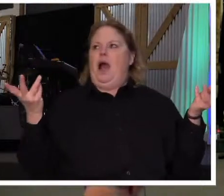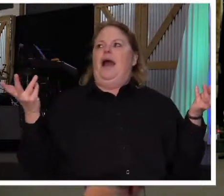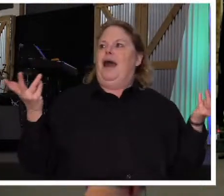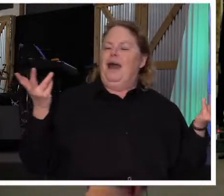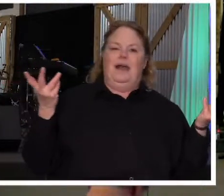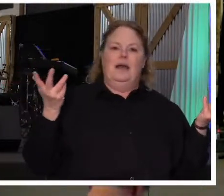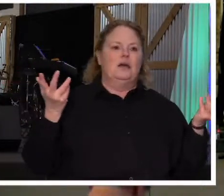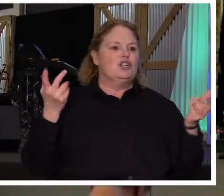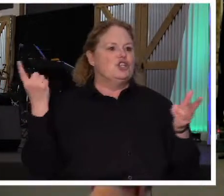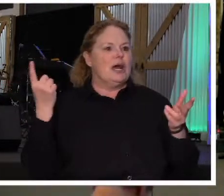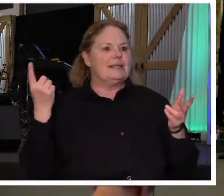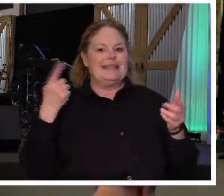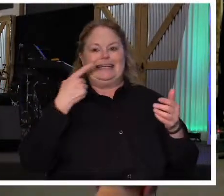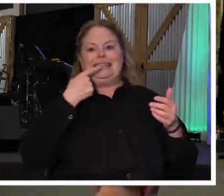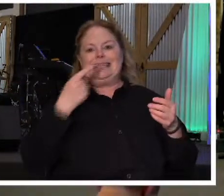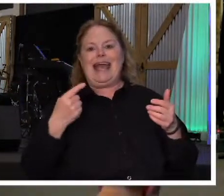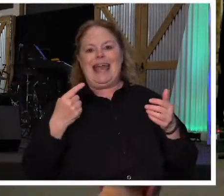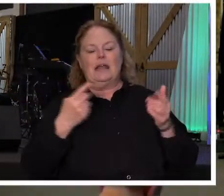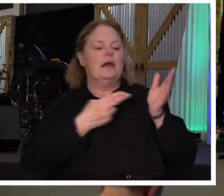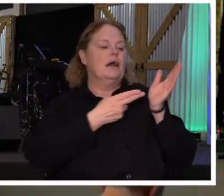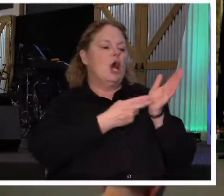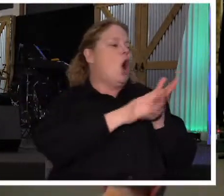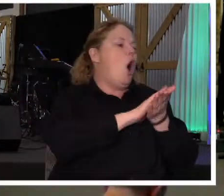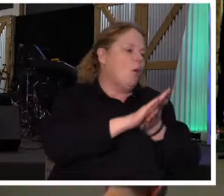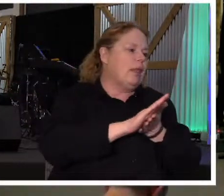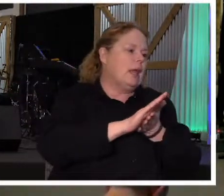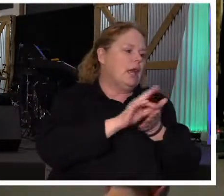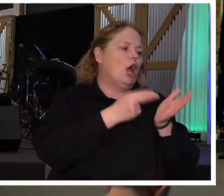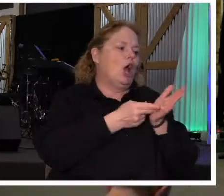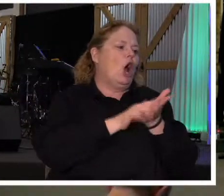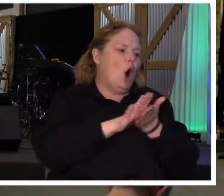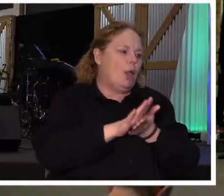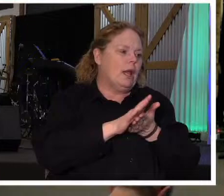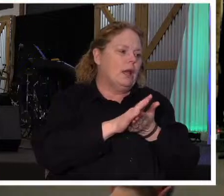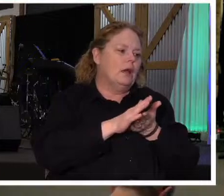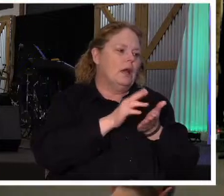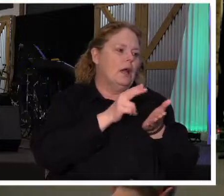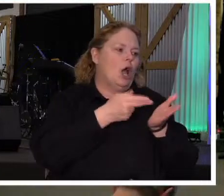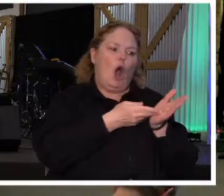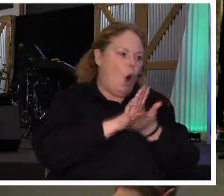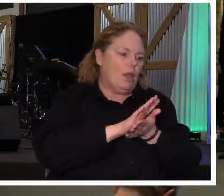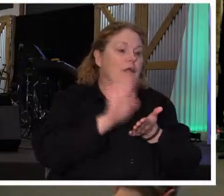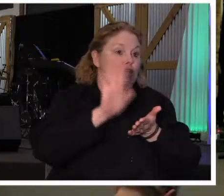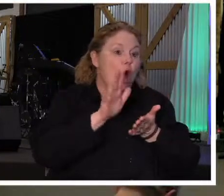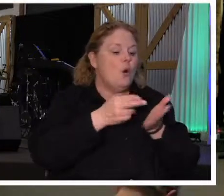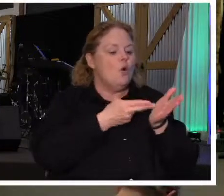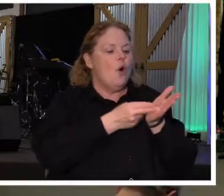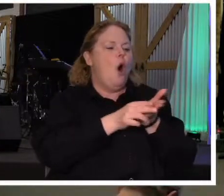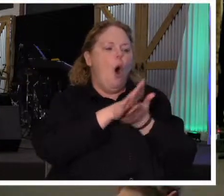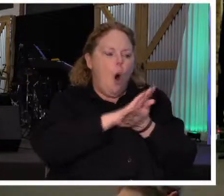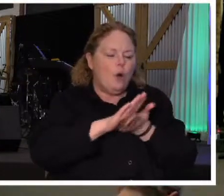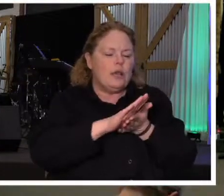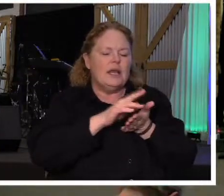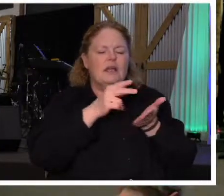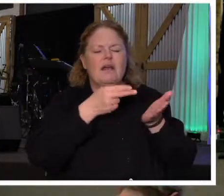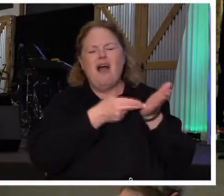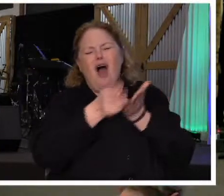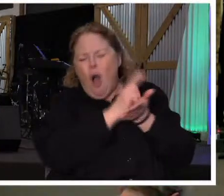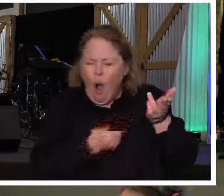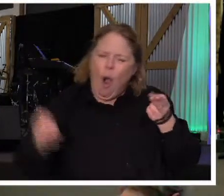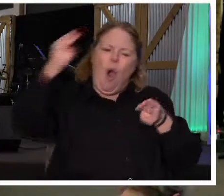just saying back and forth to one another, holy, or holy, holy. They are holy, holy,